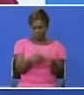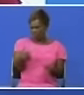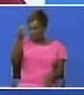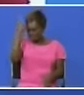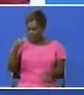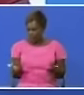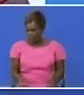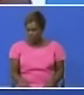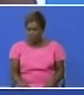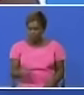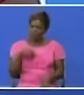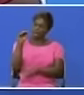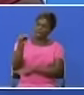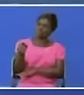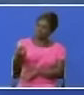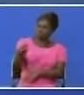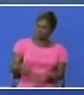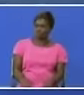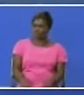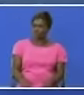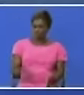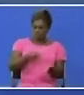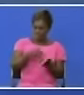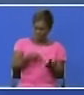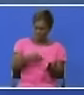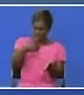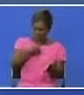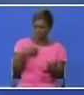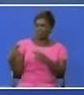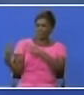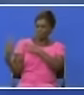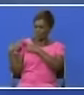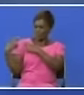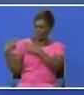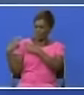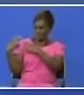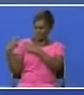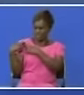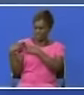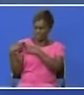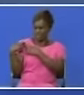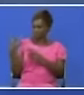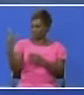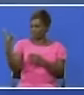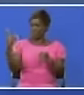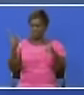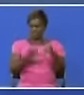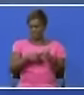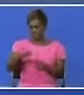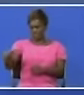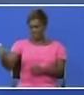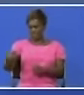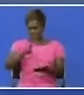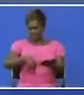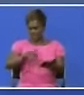that? I'm asking your interpretation. No, it means we have been given the mandate. Abu read 46I. Uh-huh.